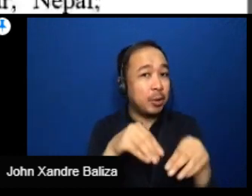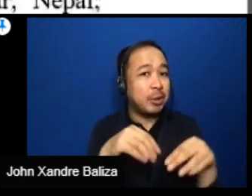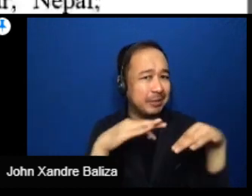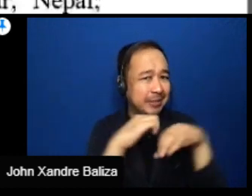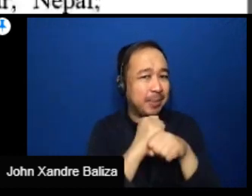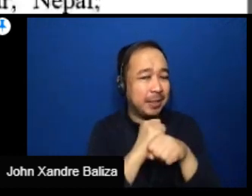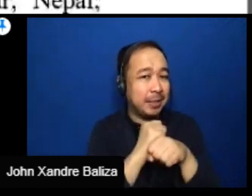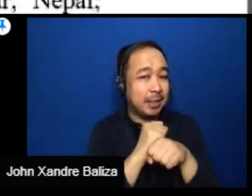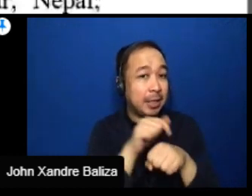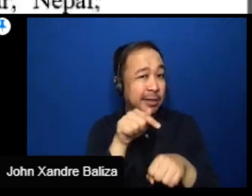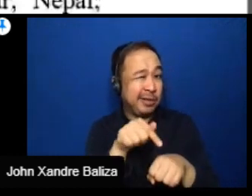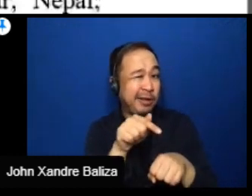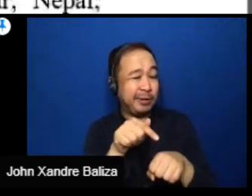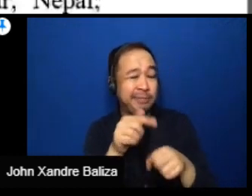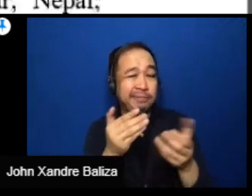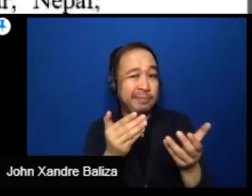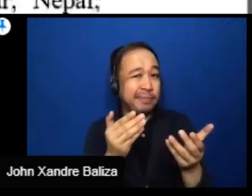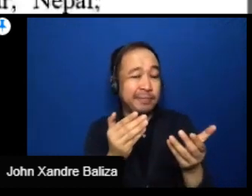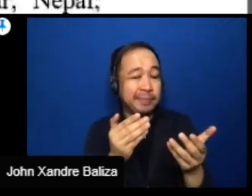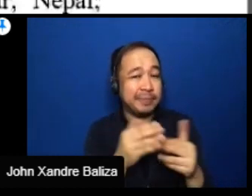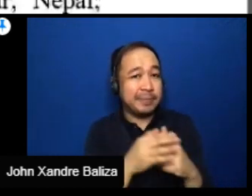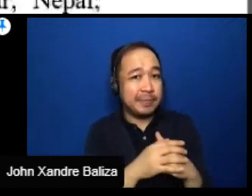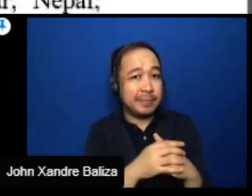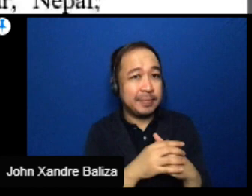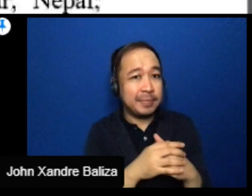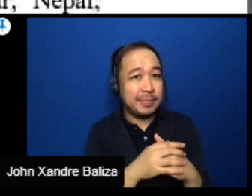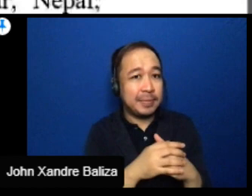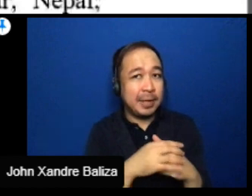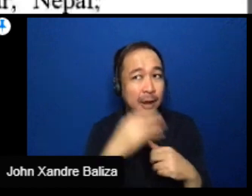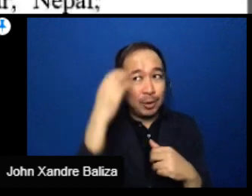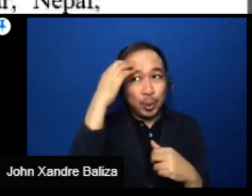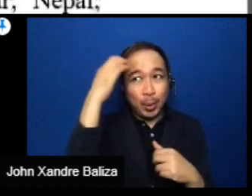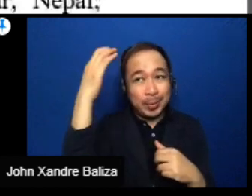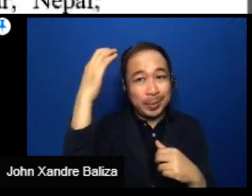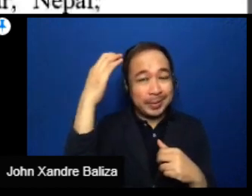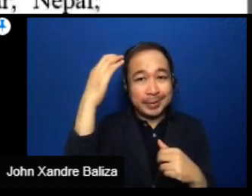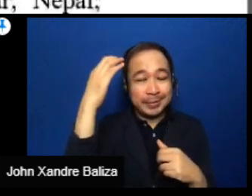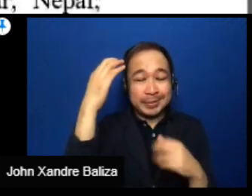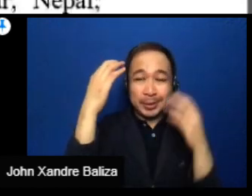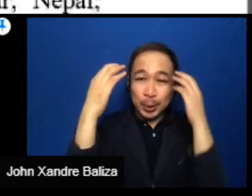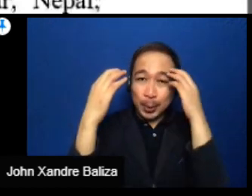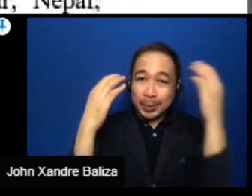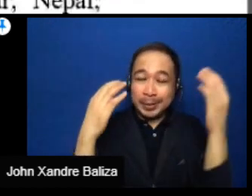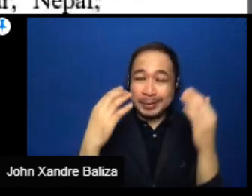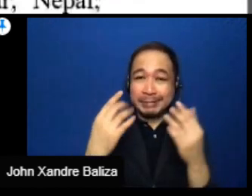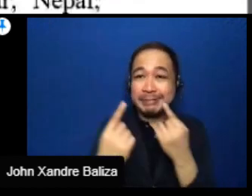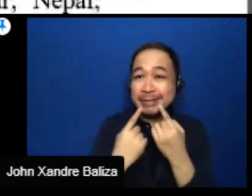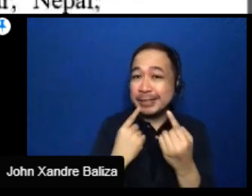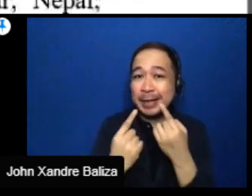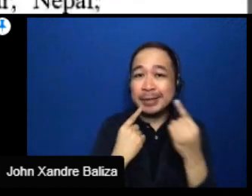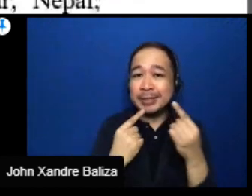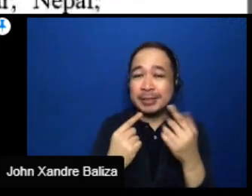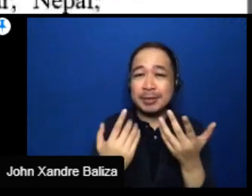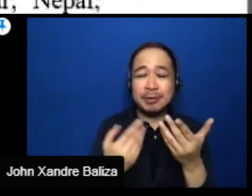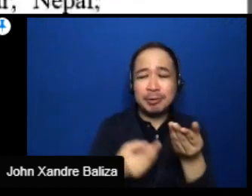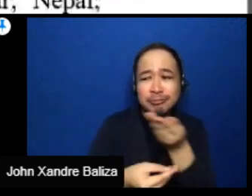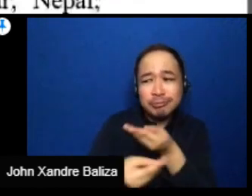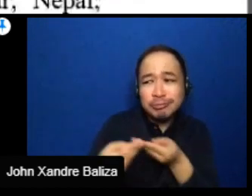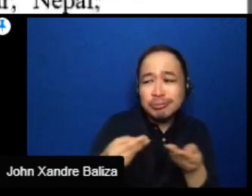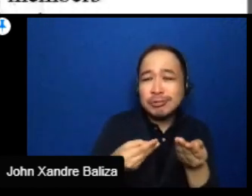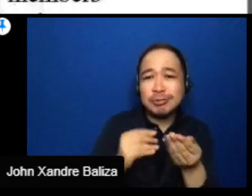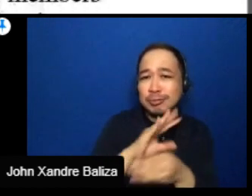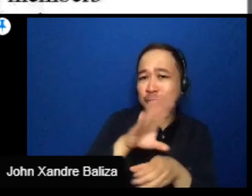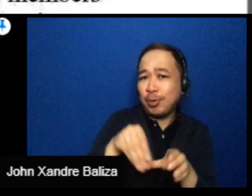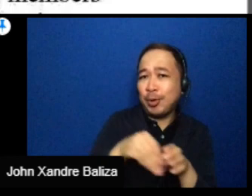this is not the intergovernmentally discussed and the negotiated part of the document. So that should